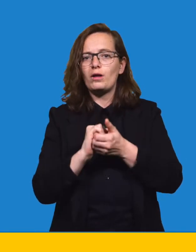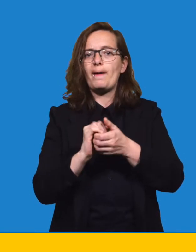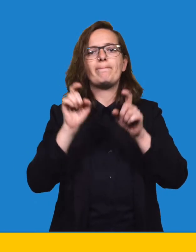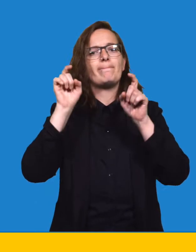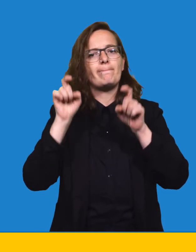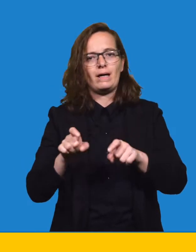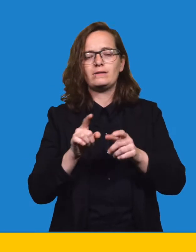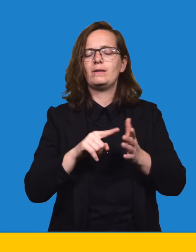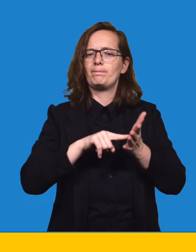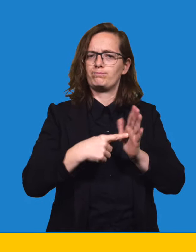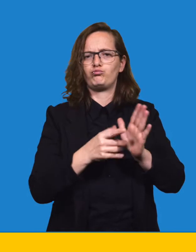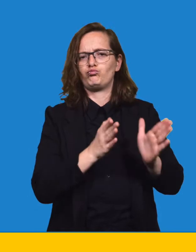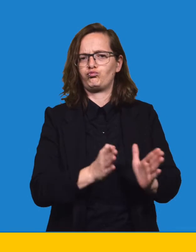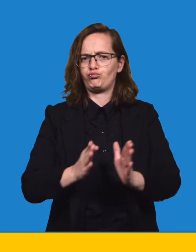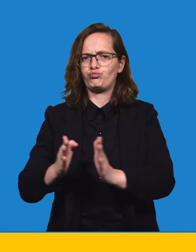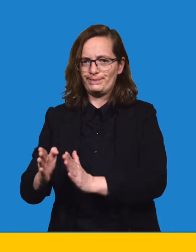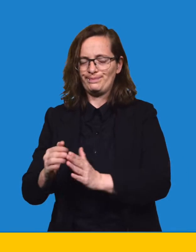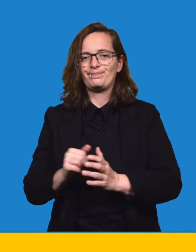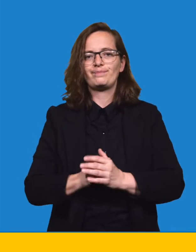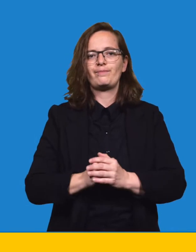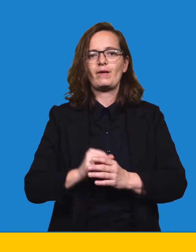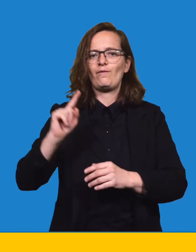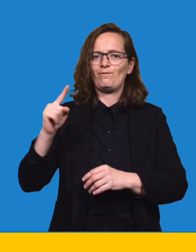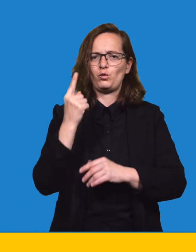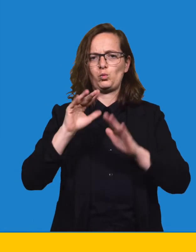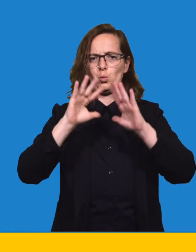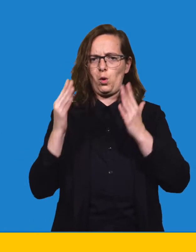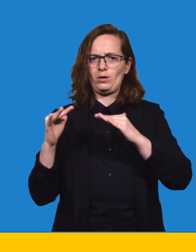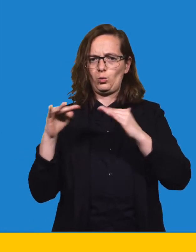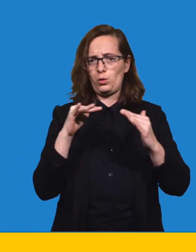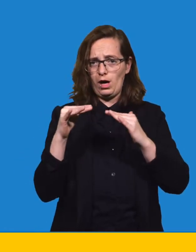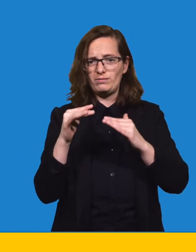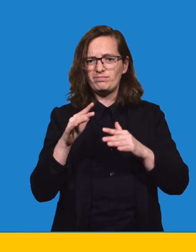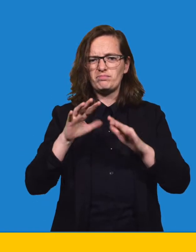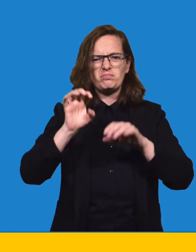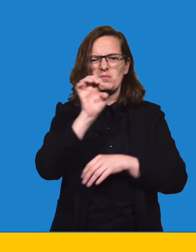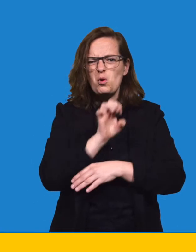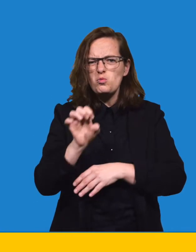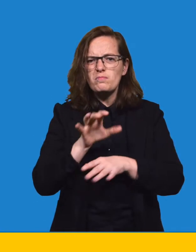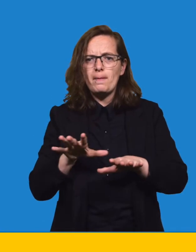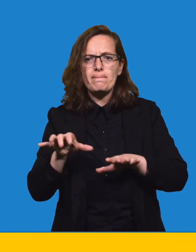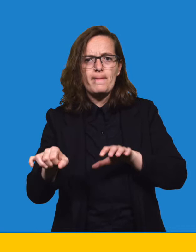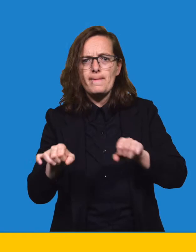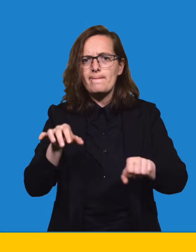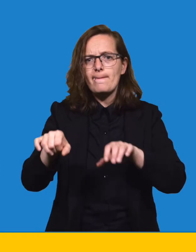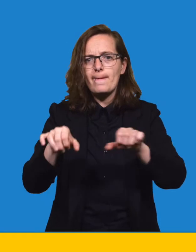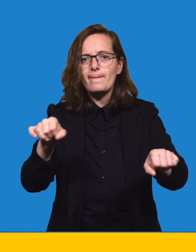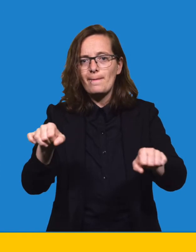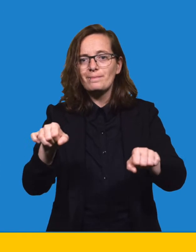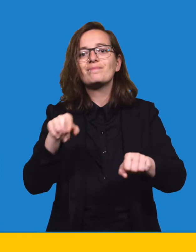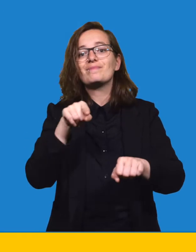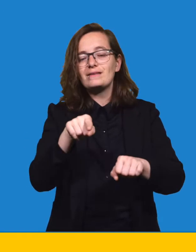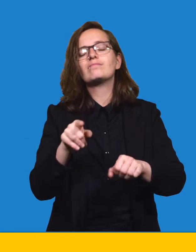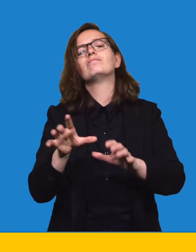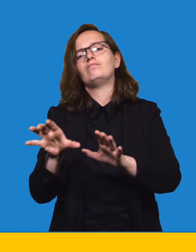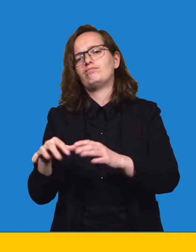one of the first times that European solidarity was used to keep political order. During the First World War, as borders across Europe were